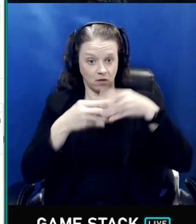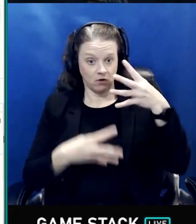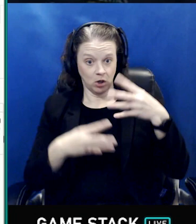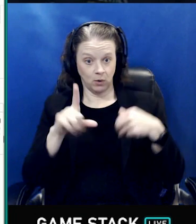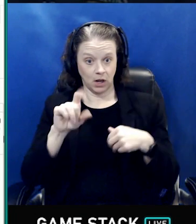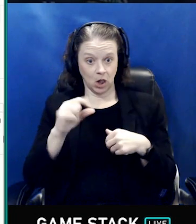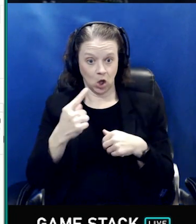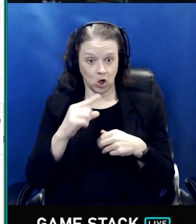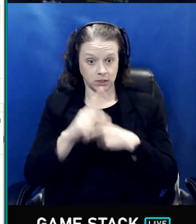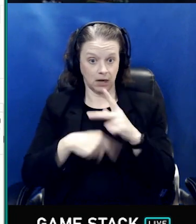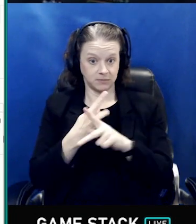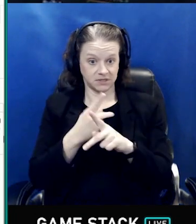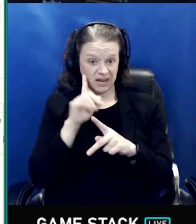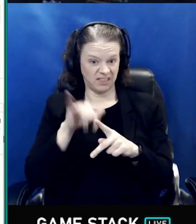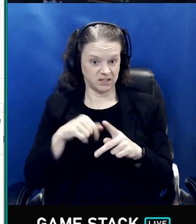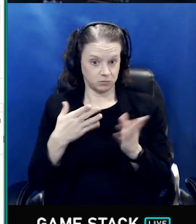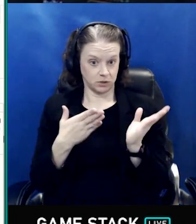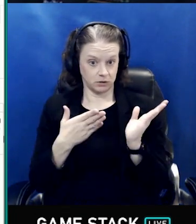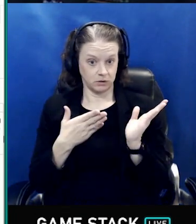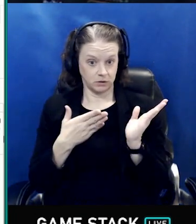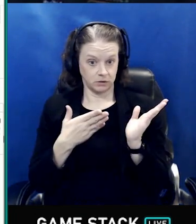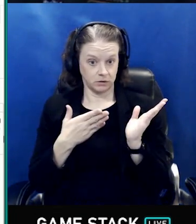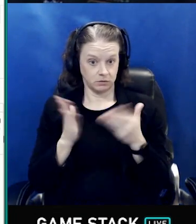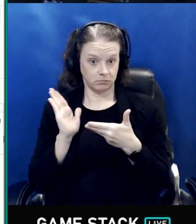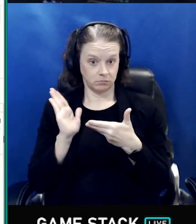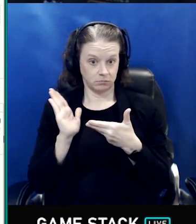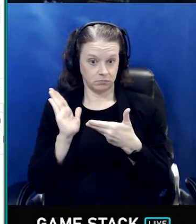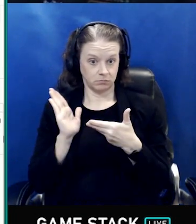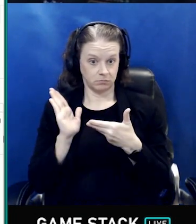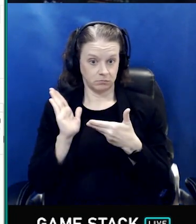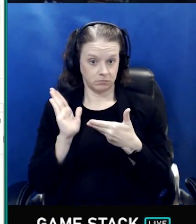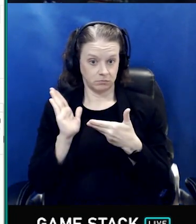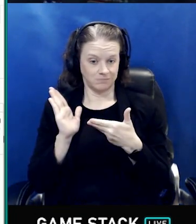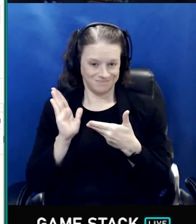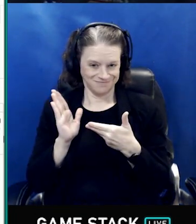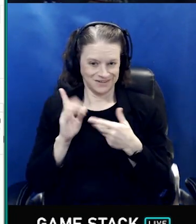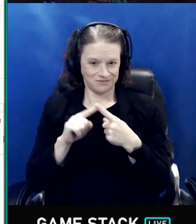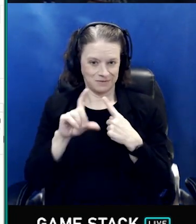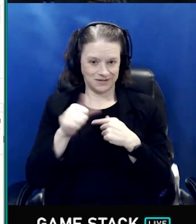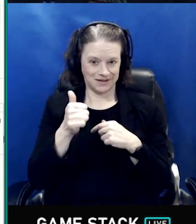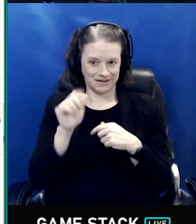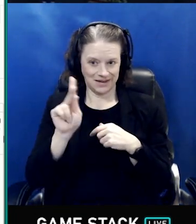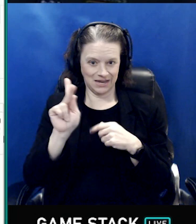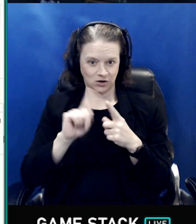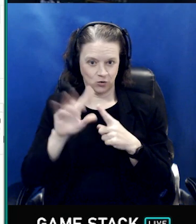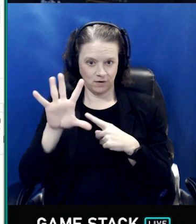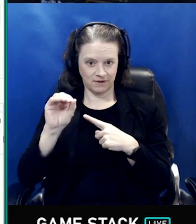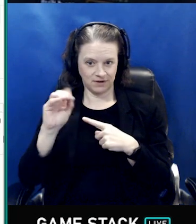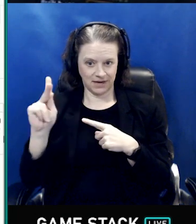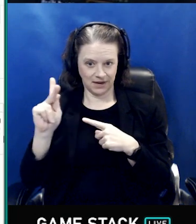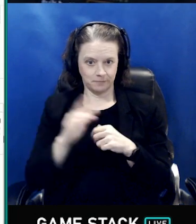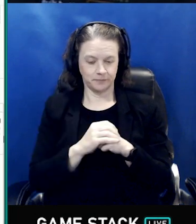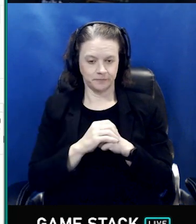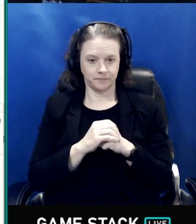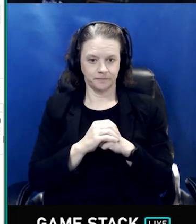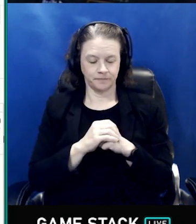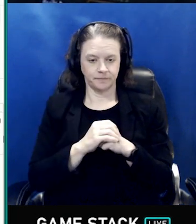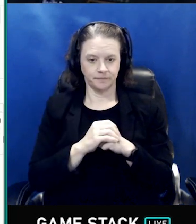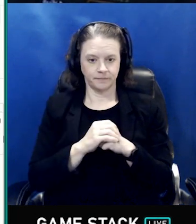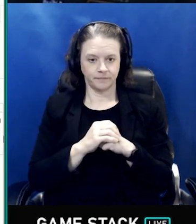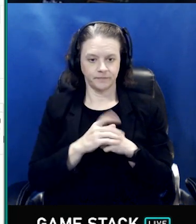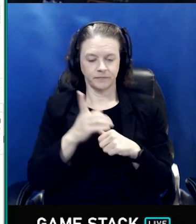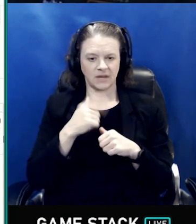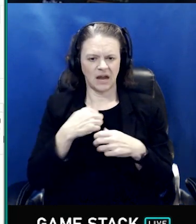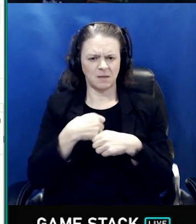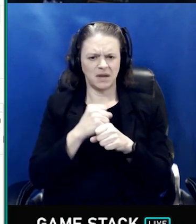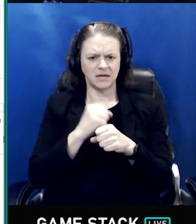like this one. We just start from 10K to 50K. I made 6 more tables